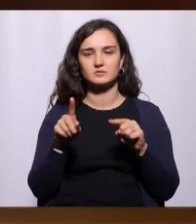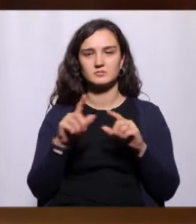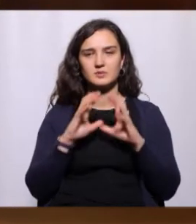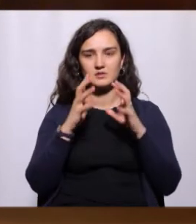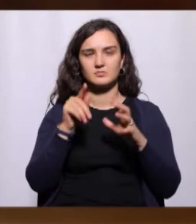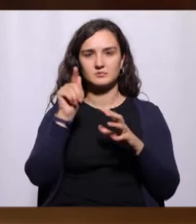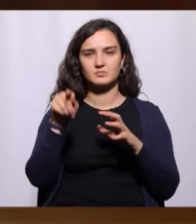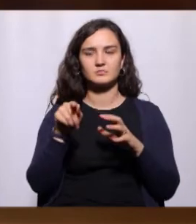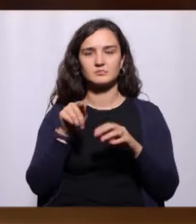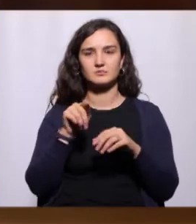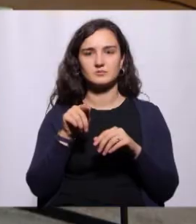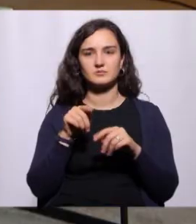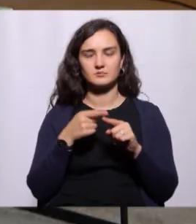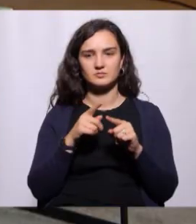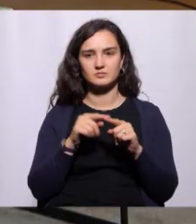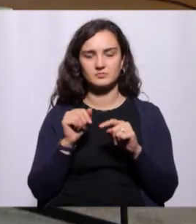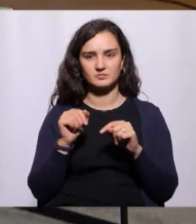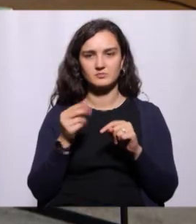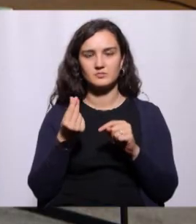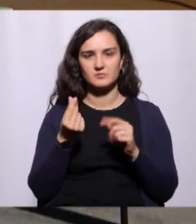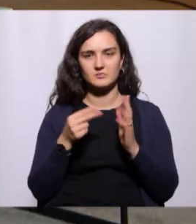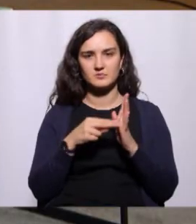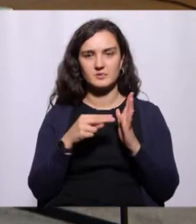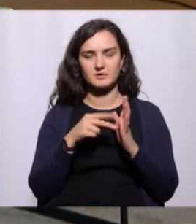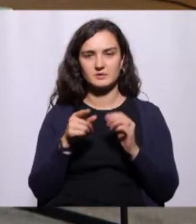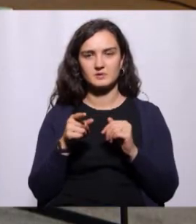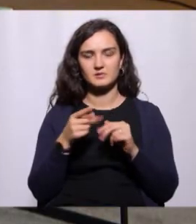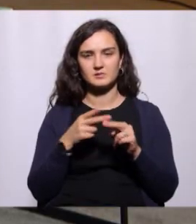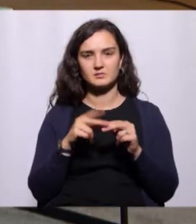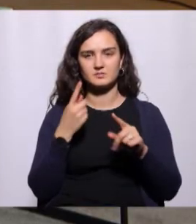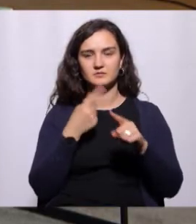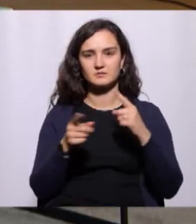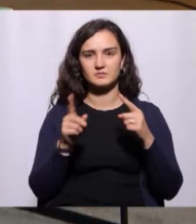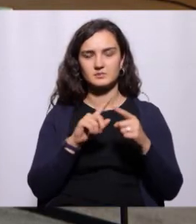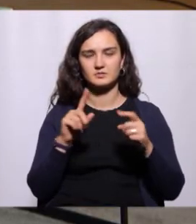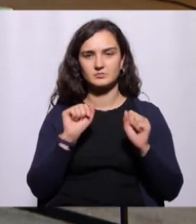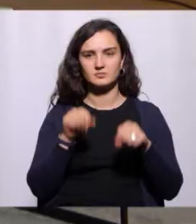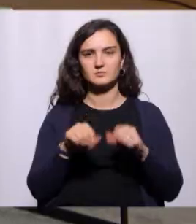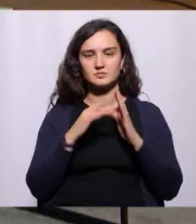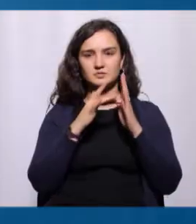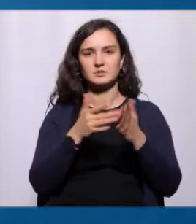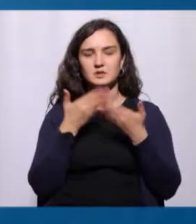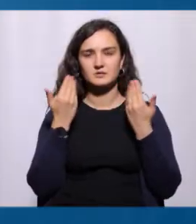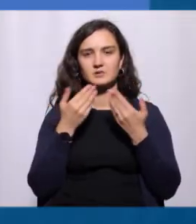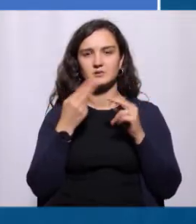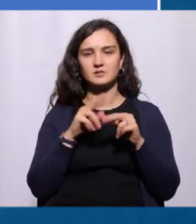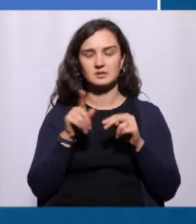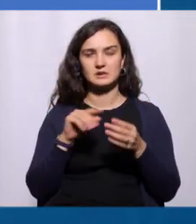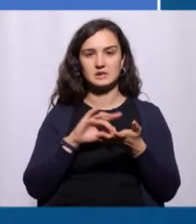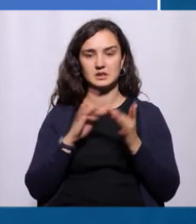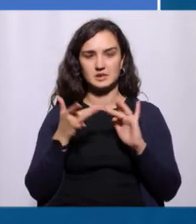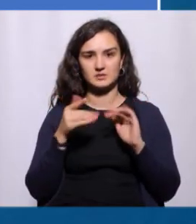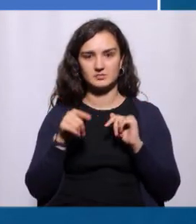world in comfort for affordable prices. Another thing that made traveling easier is the